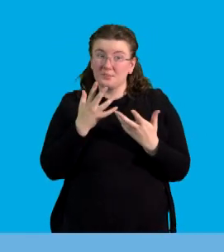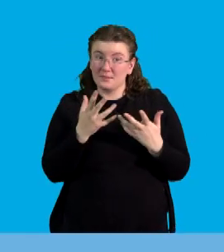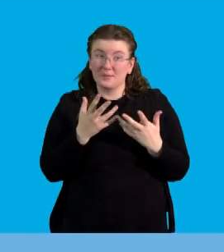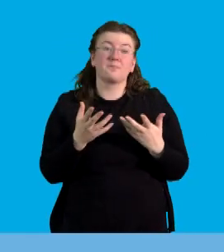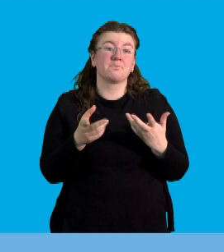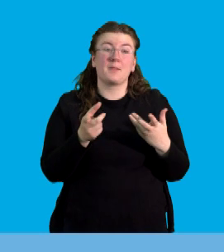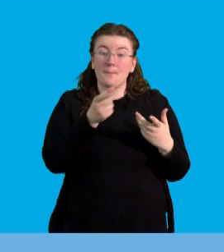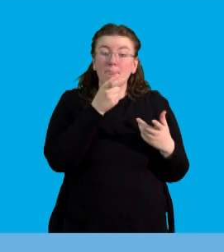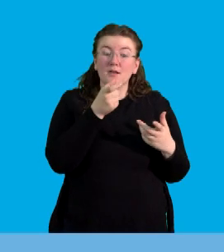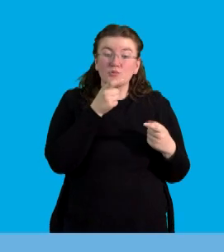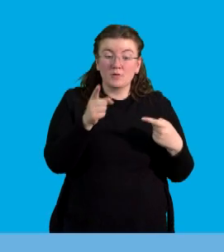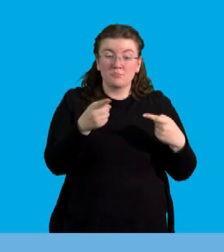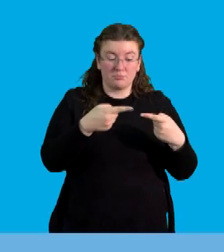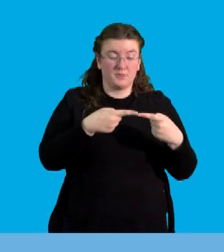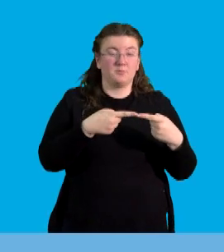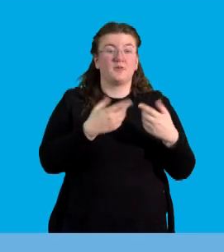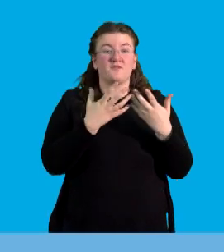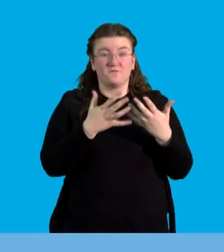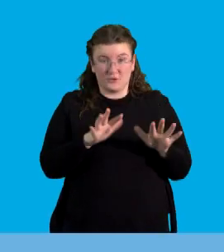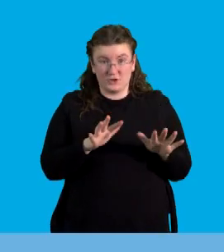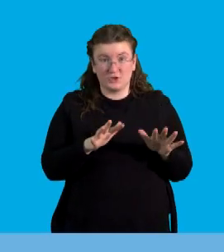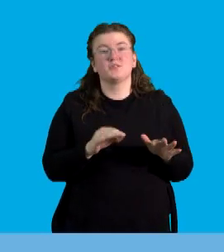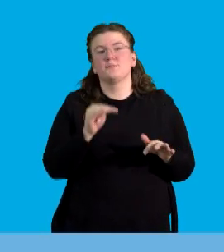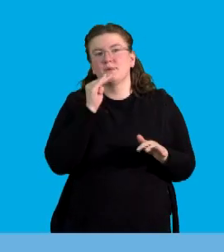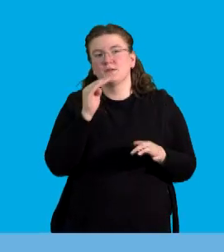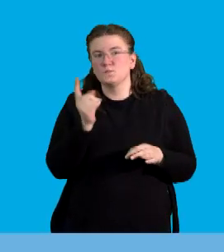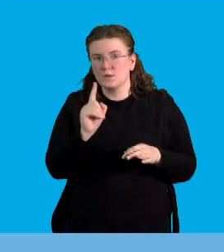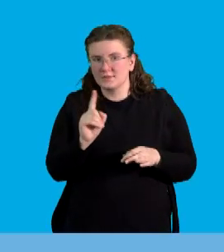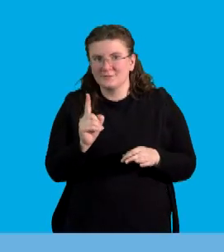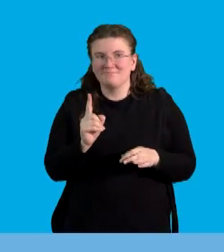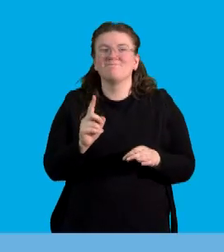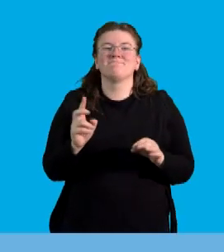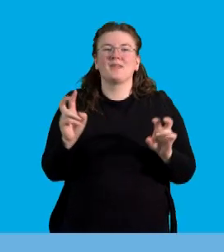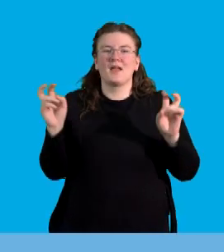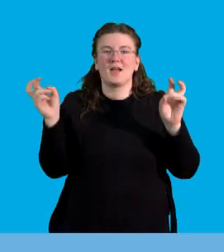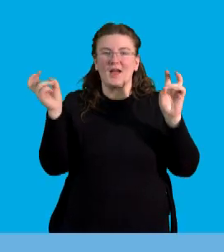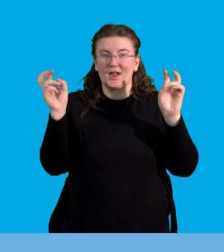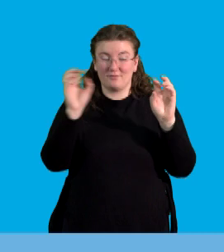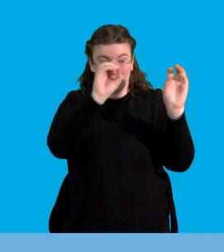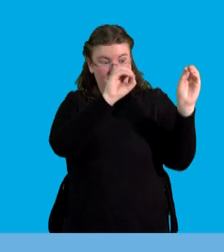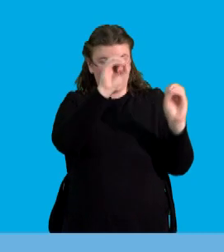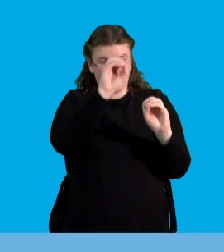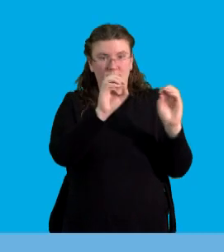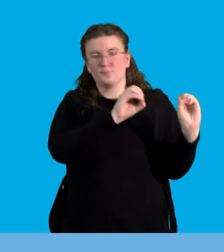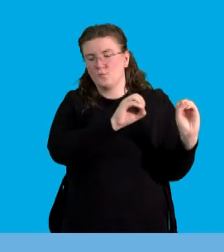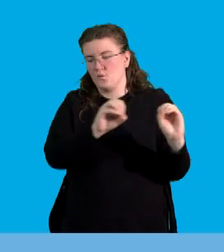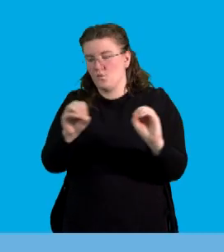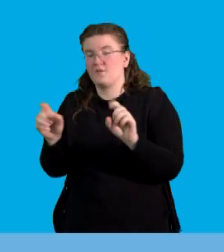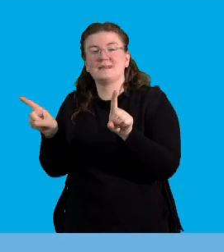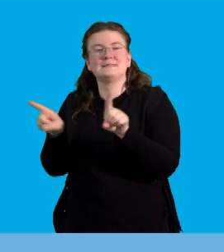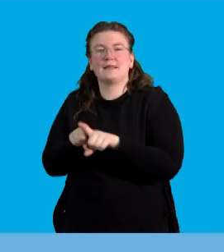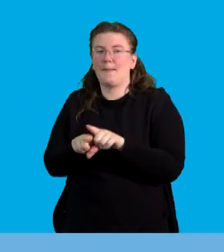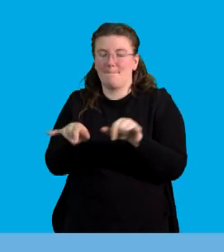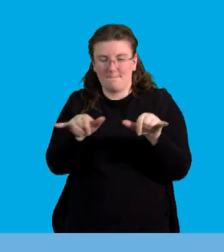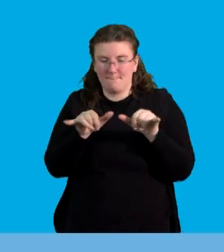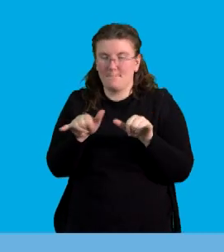to a battery, then the electrons, they're going to move through the wire in the same direction. Once we are connecting a battery on